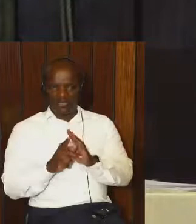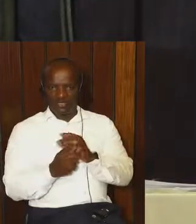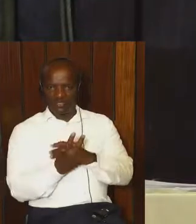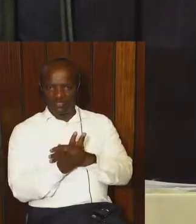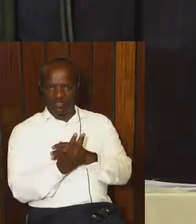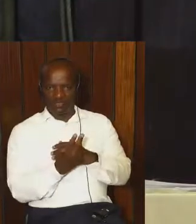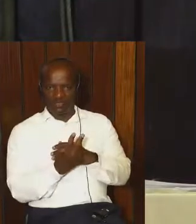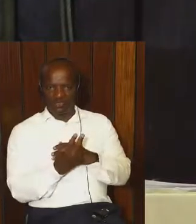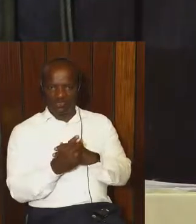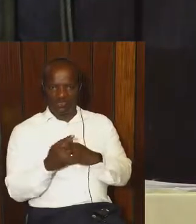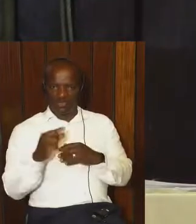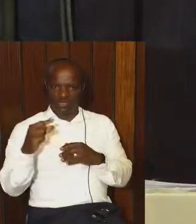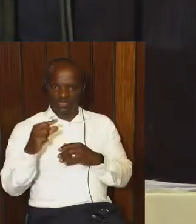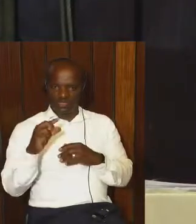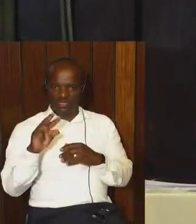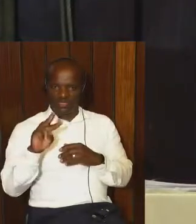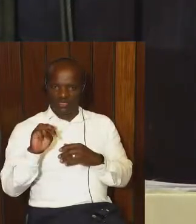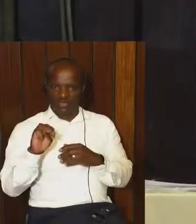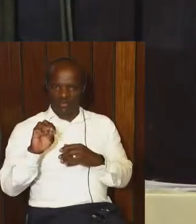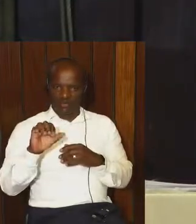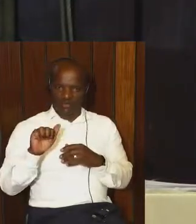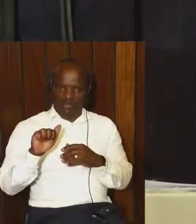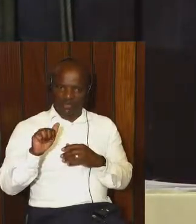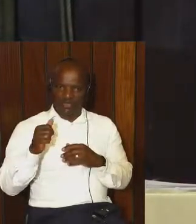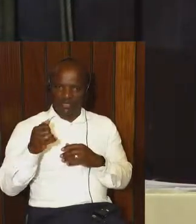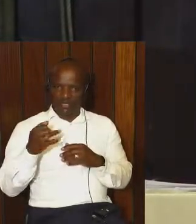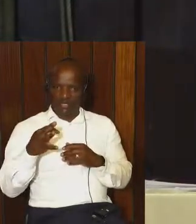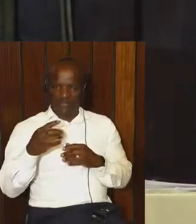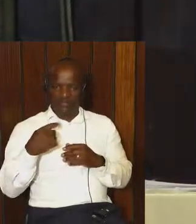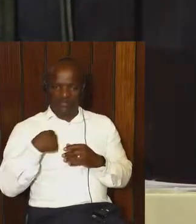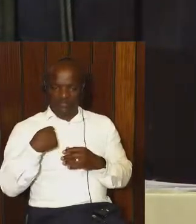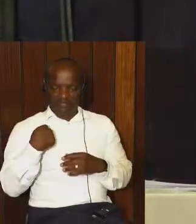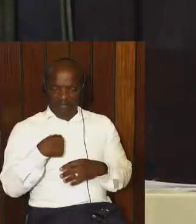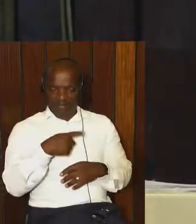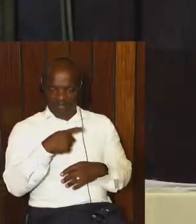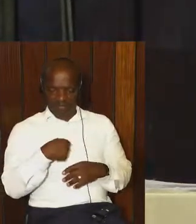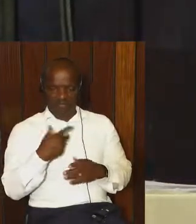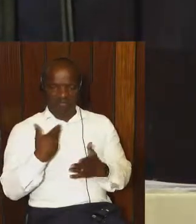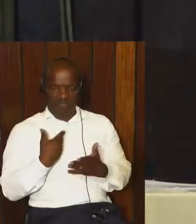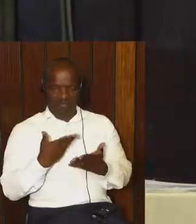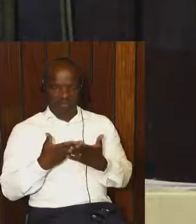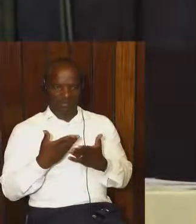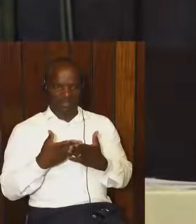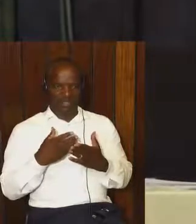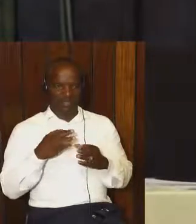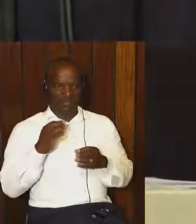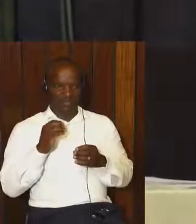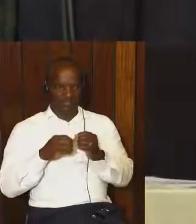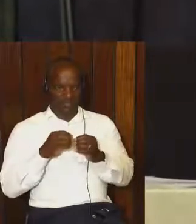GMA. Correct us, correct me if I'm wrong. Thank you.